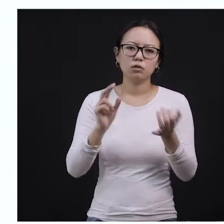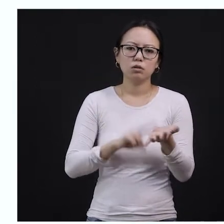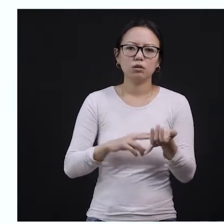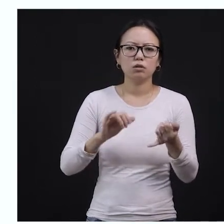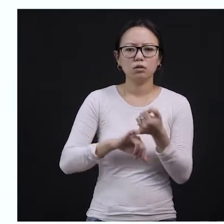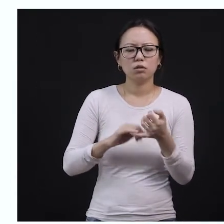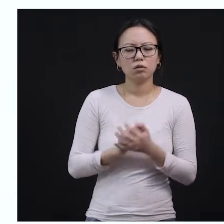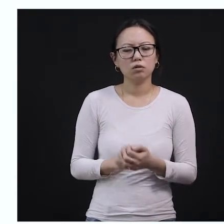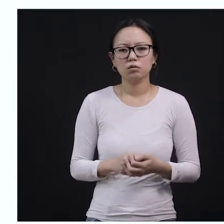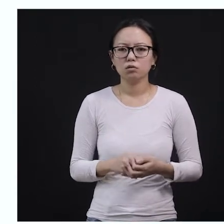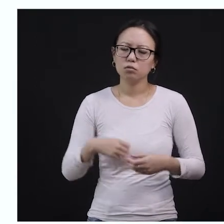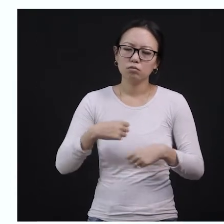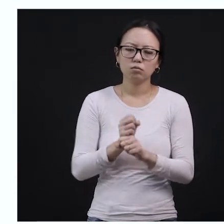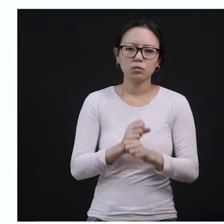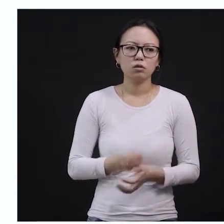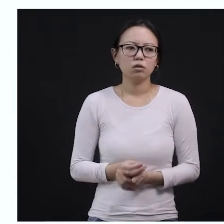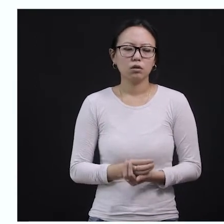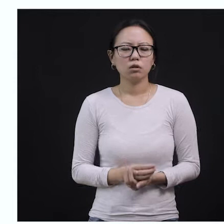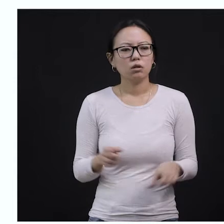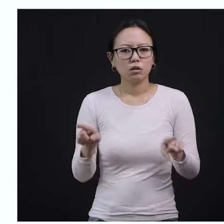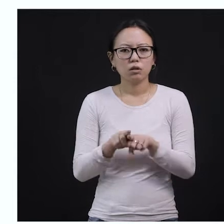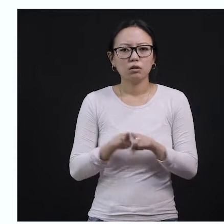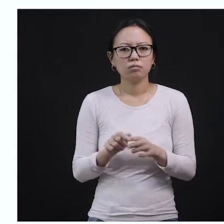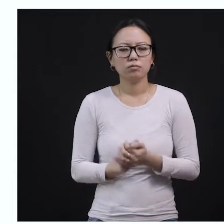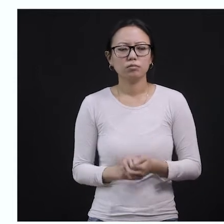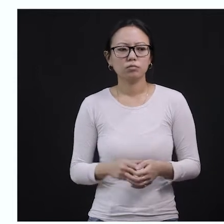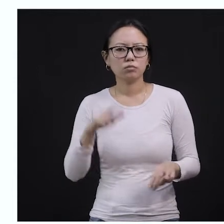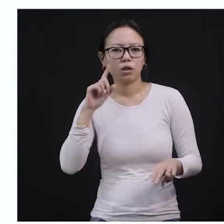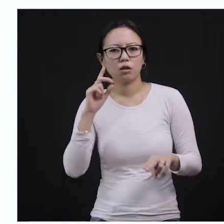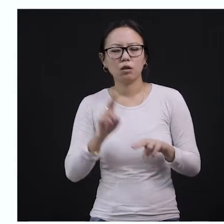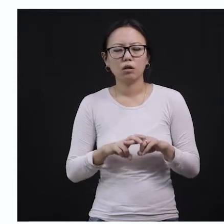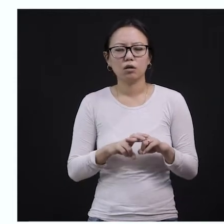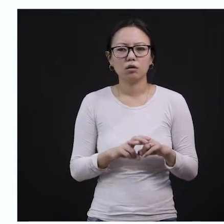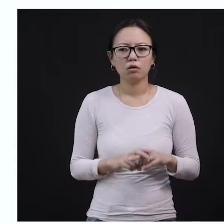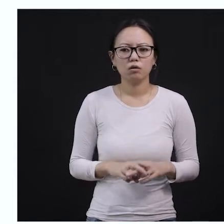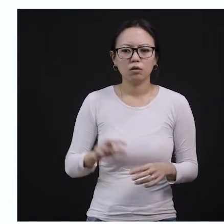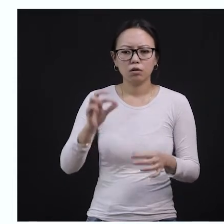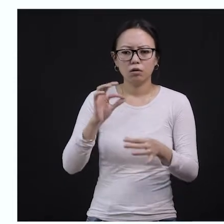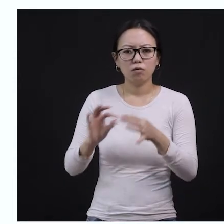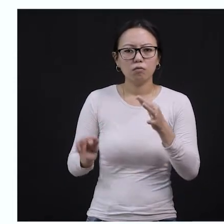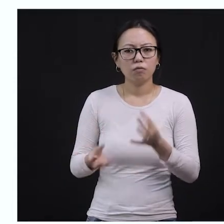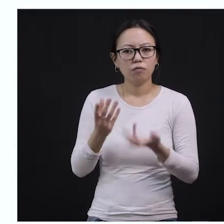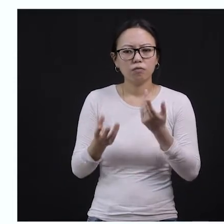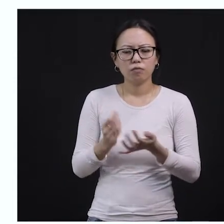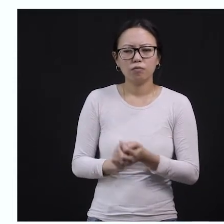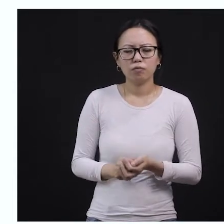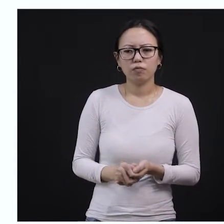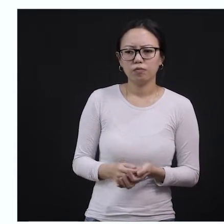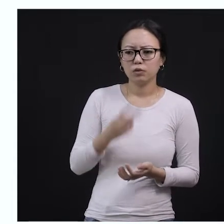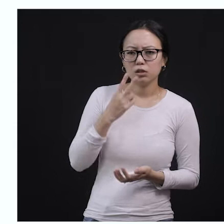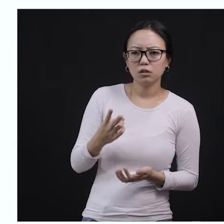we leave the fire unattended, or if we are careless with the fire, this could cause